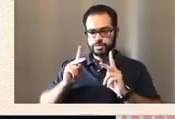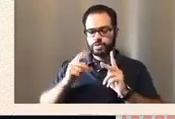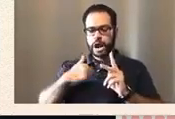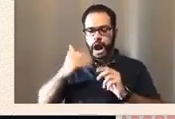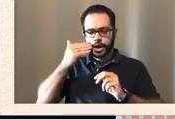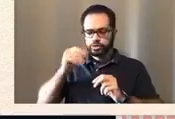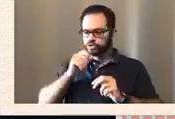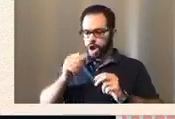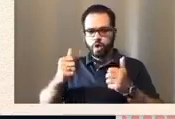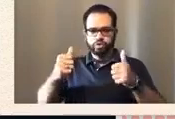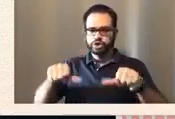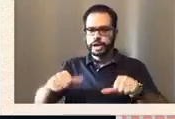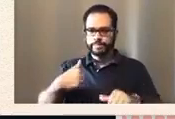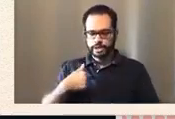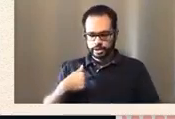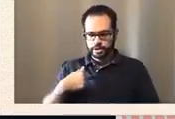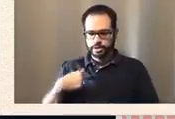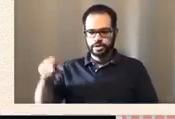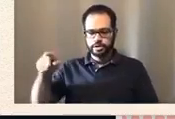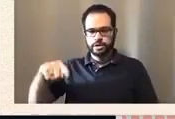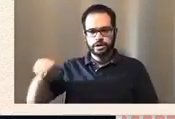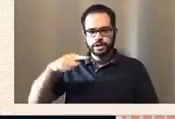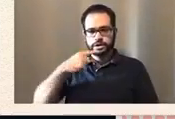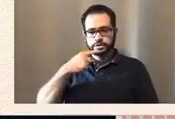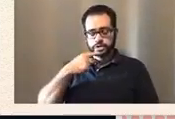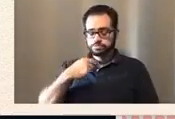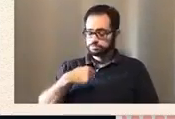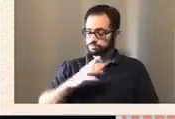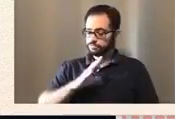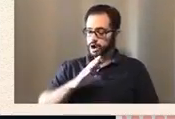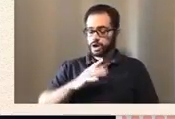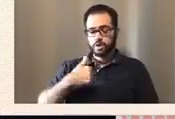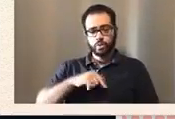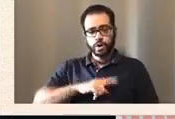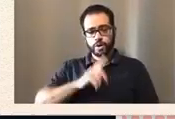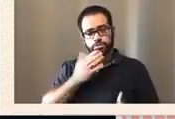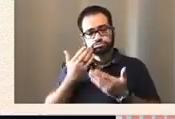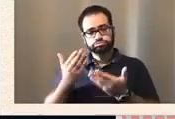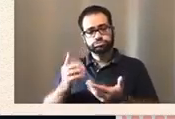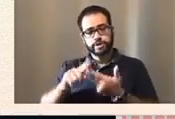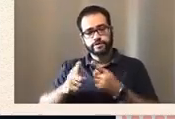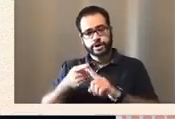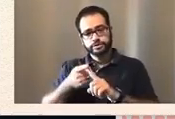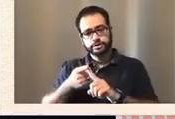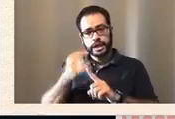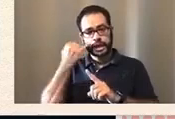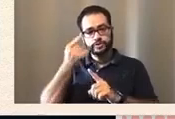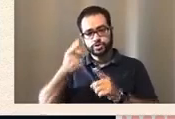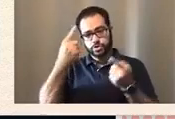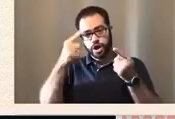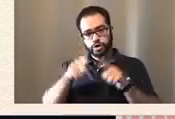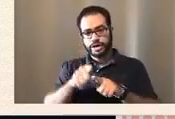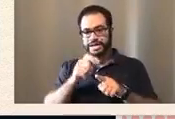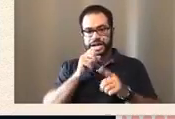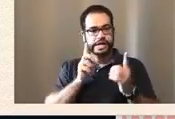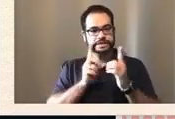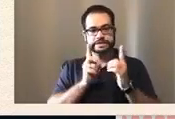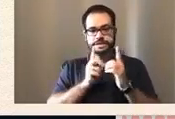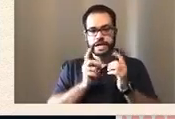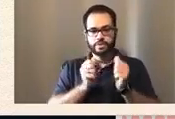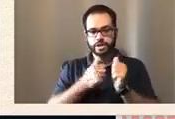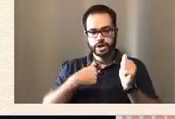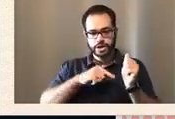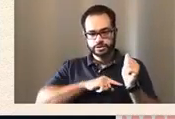they said, we'll give you that friendship if you agree not to date us and not to put us in any